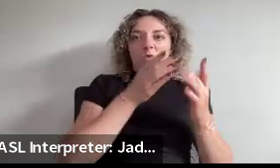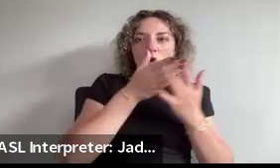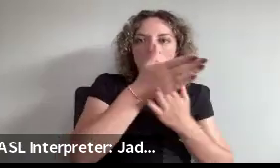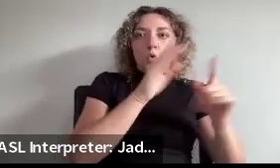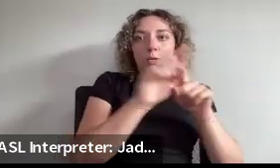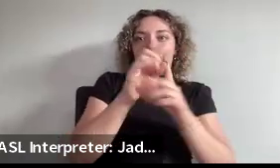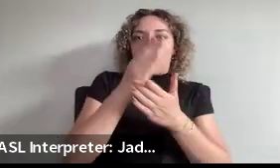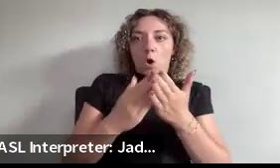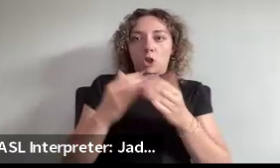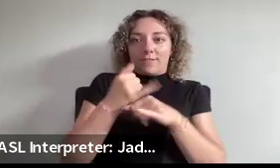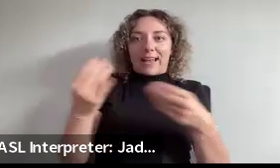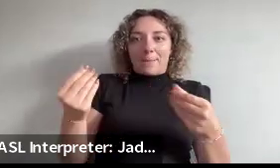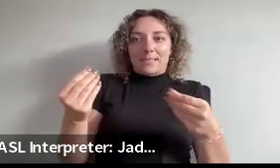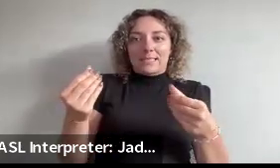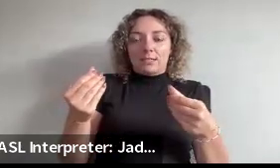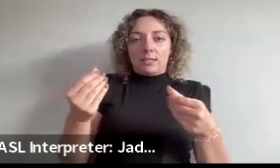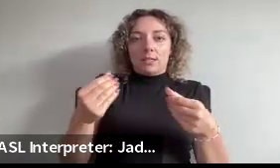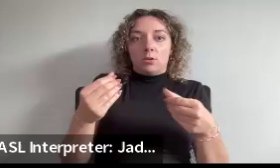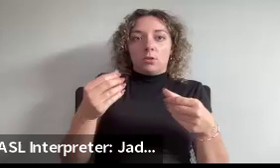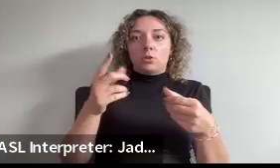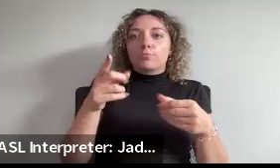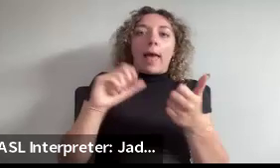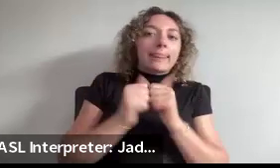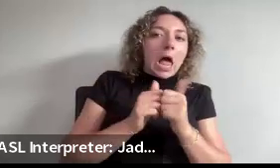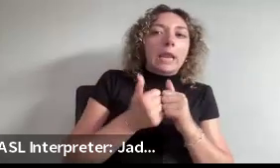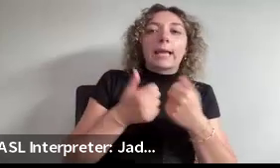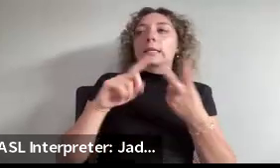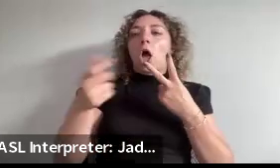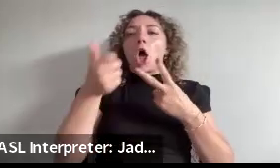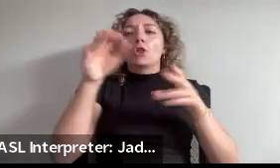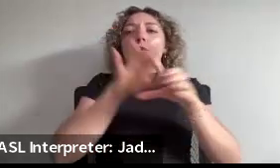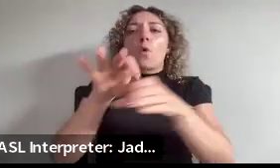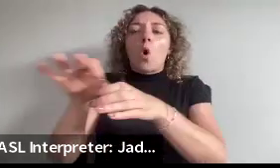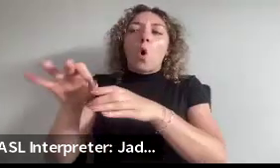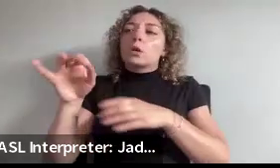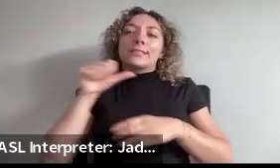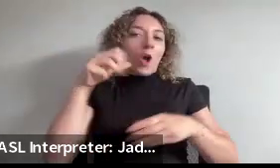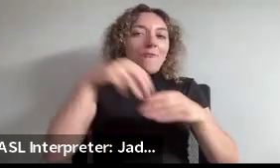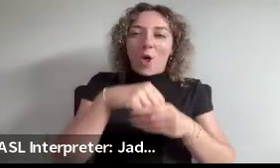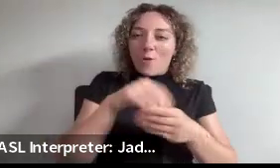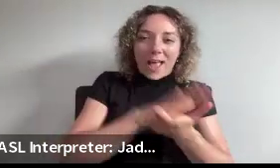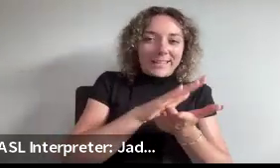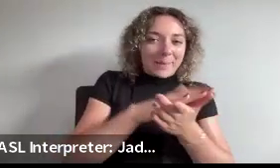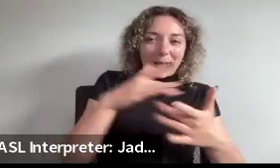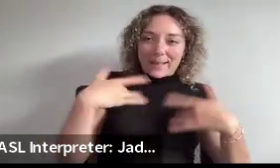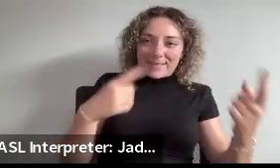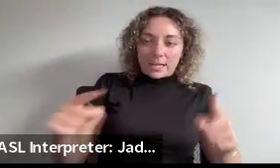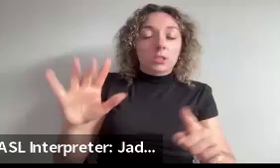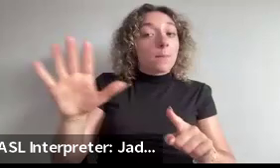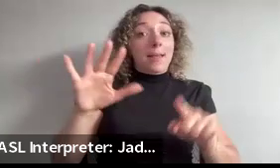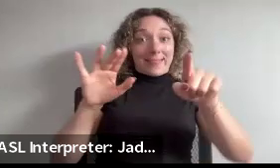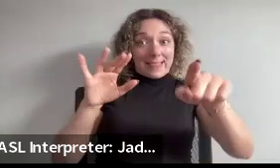the other fees that you voted on or in athletics or whatever, they're outside of academic affairs. This will be controlled